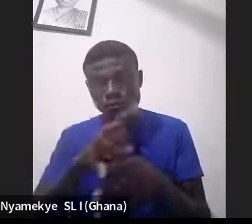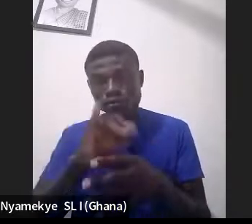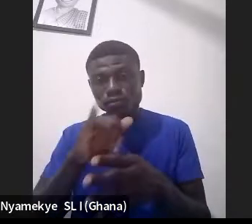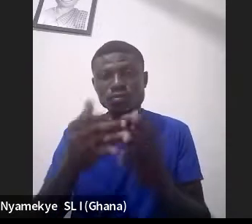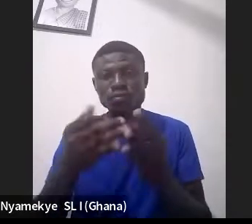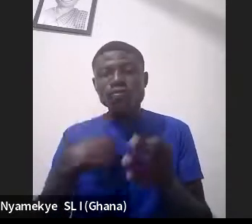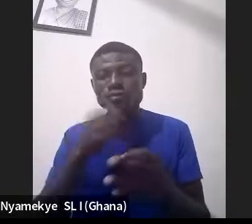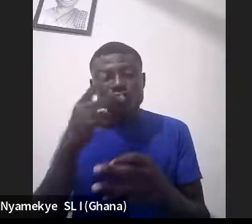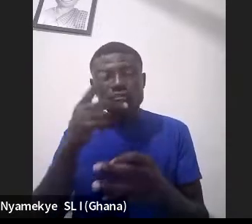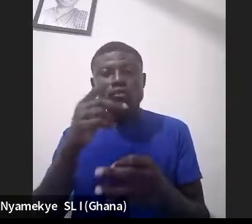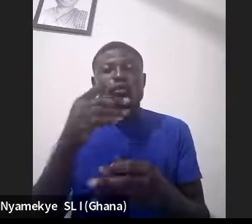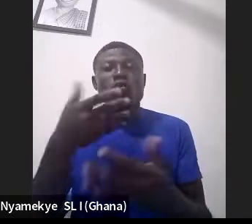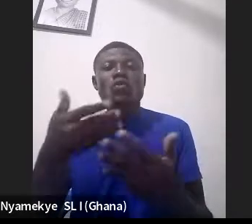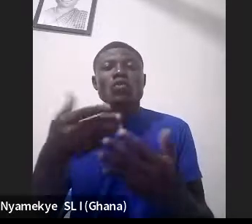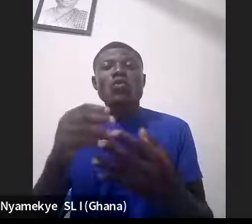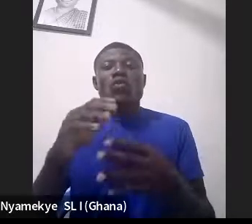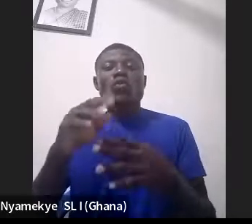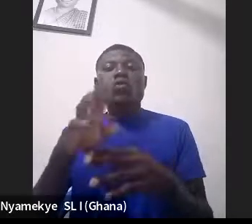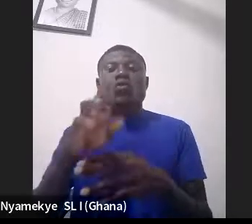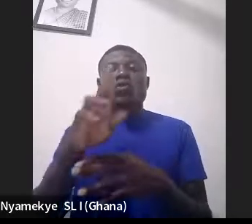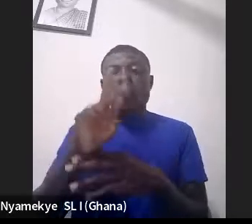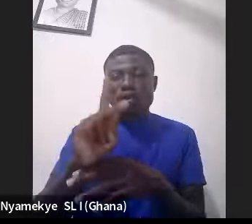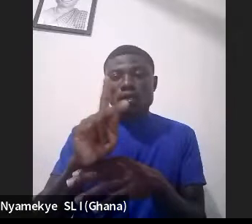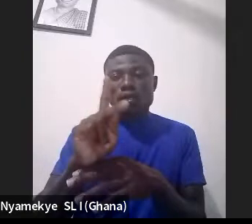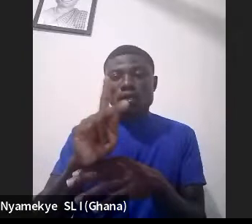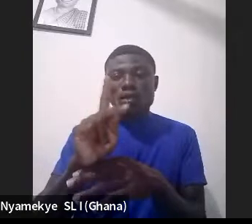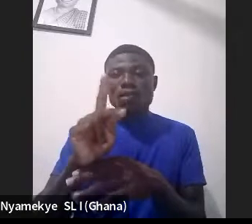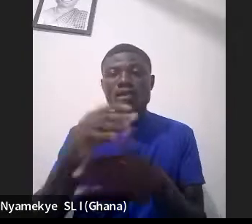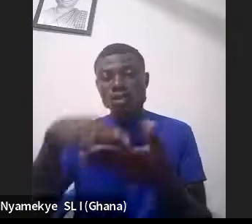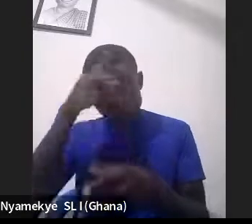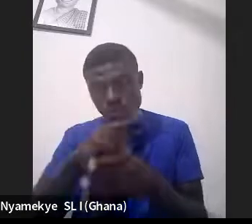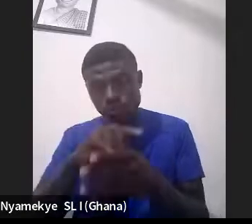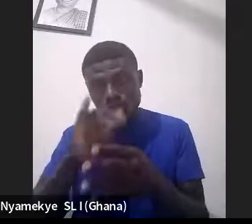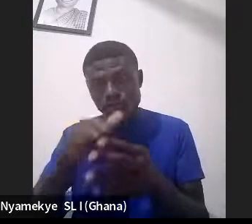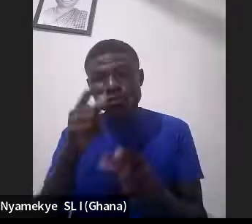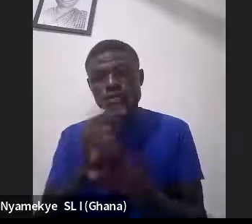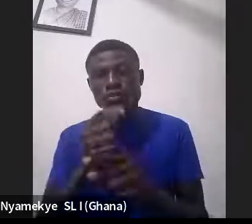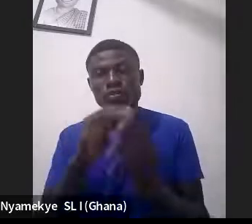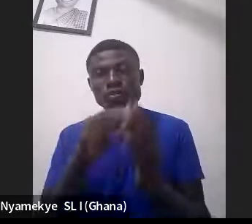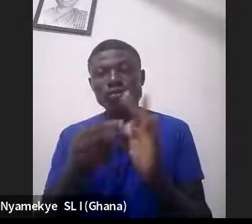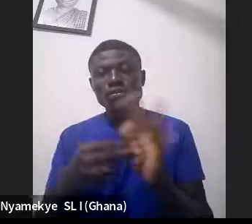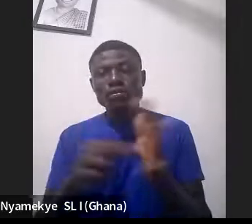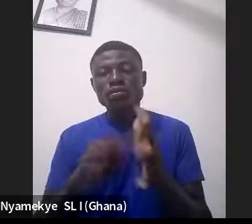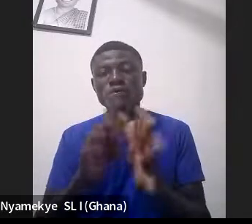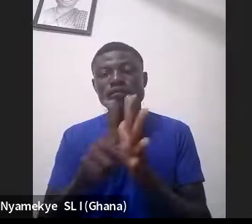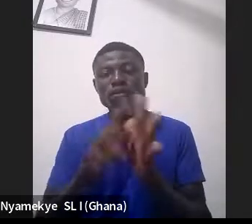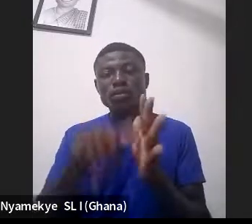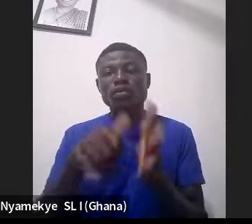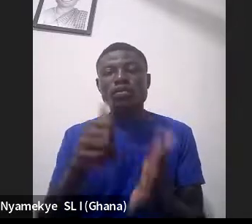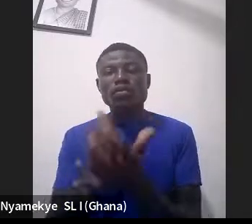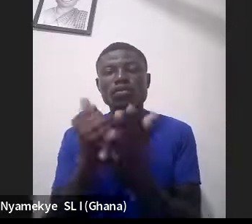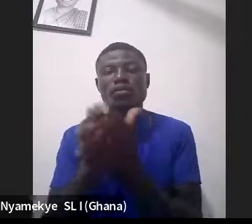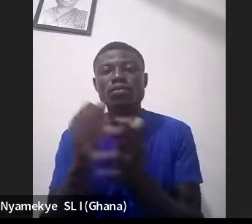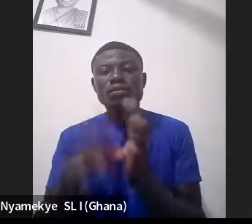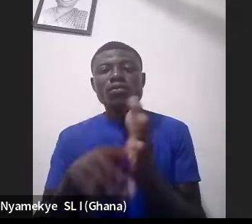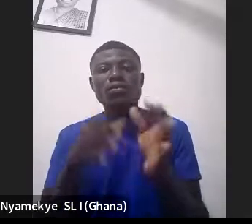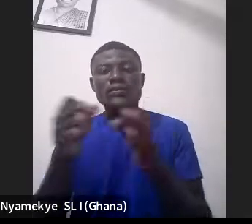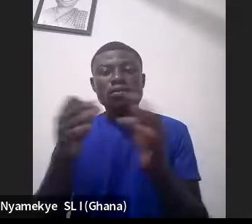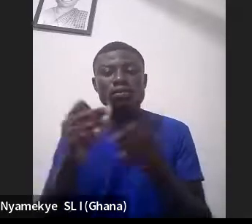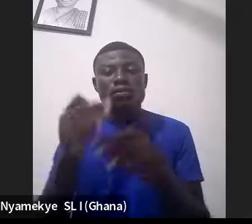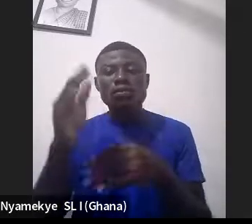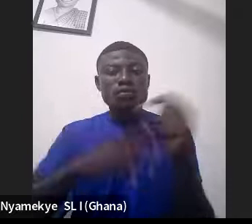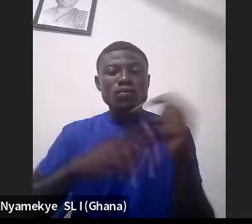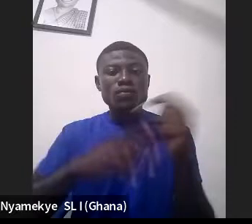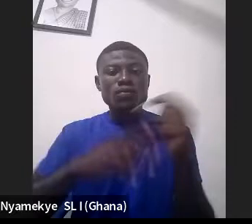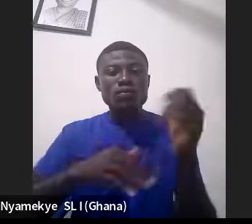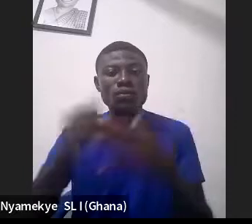Dyslexia Association. It's just a few minutes. It's a really cute video, and it explains what dyslexia